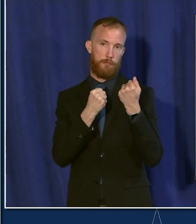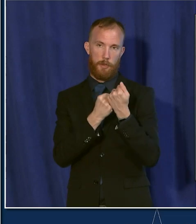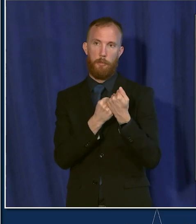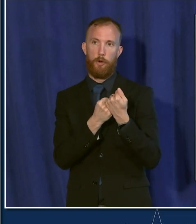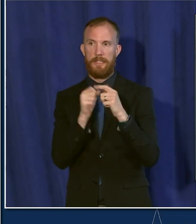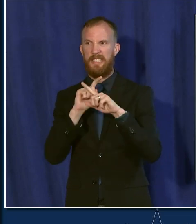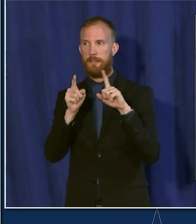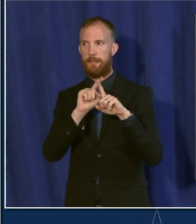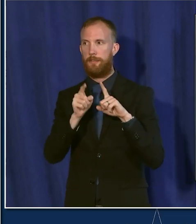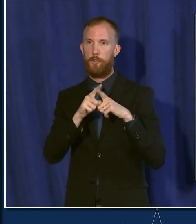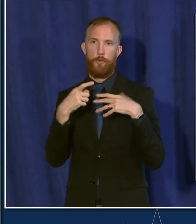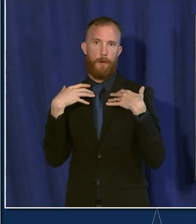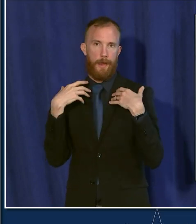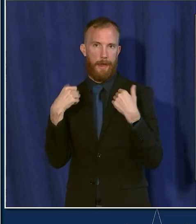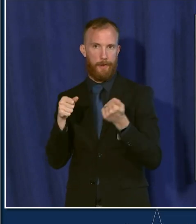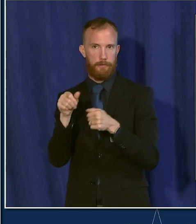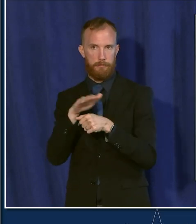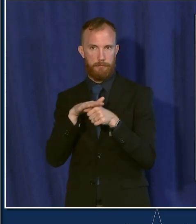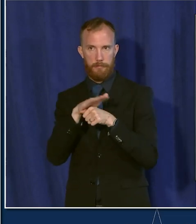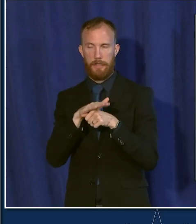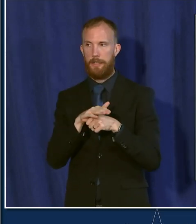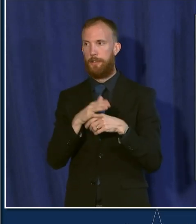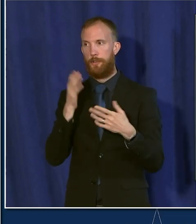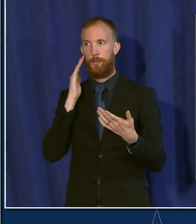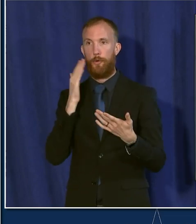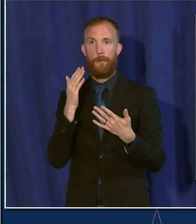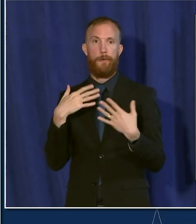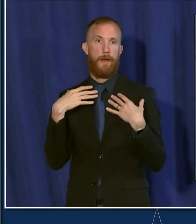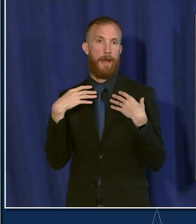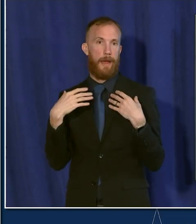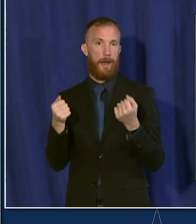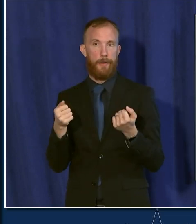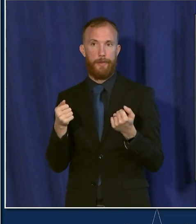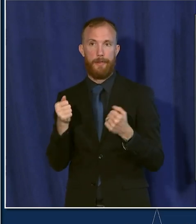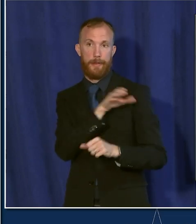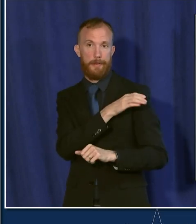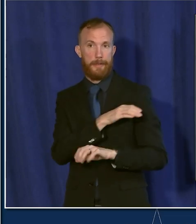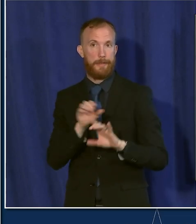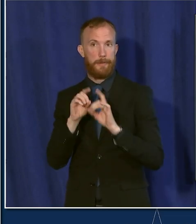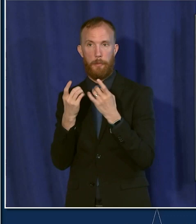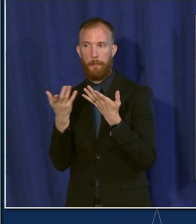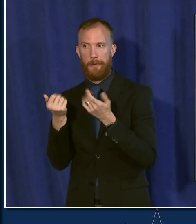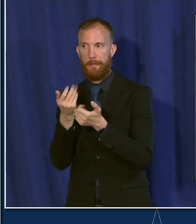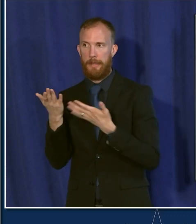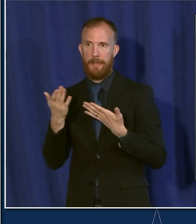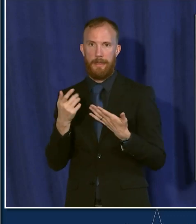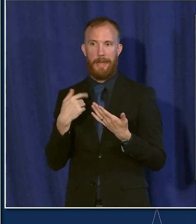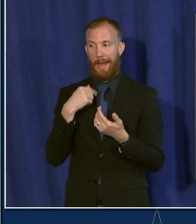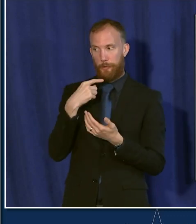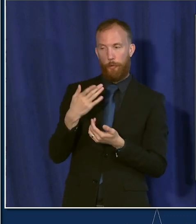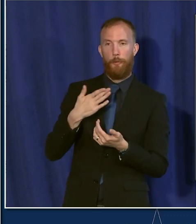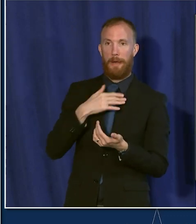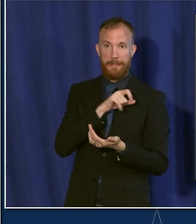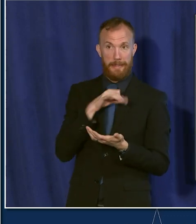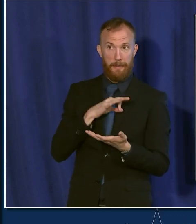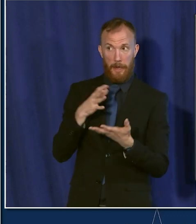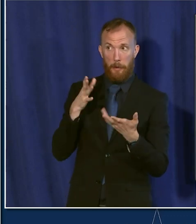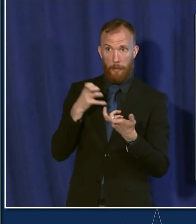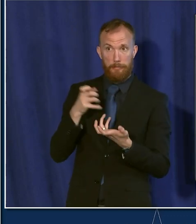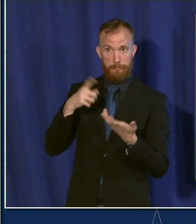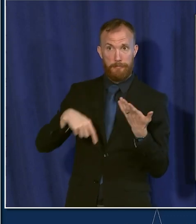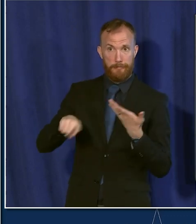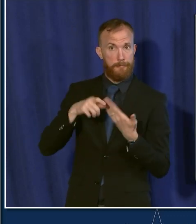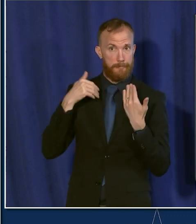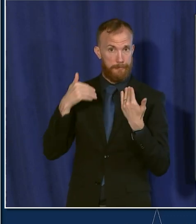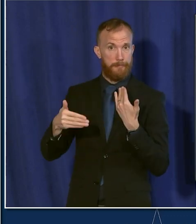and even at the health department, like where we have clinics, et cetera. I've said to my staff, I fully expect, I want folks vaccinated who are